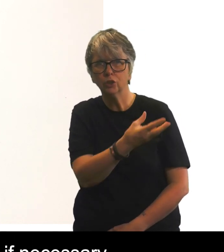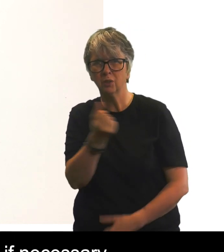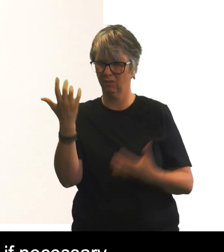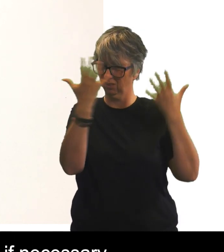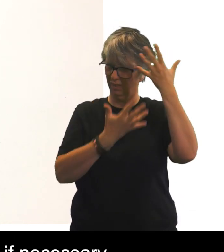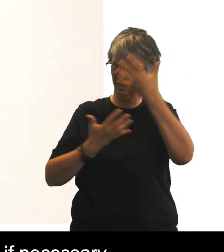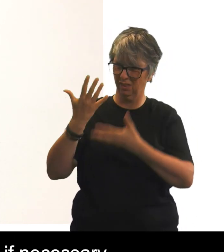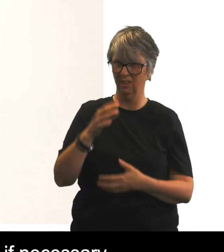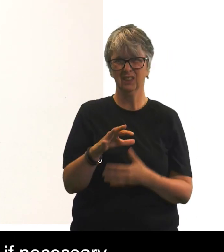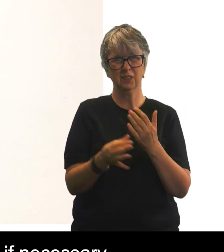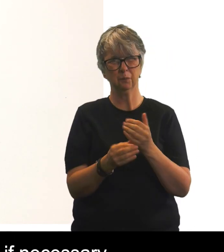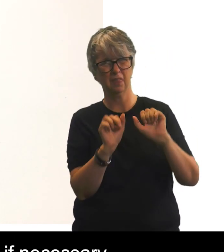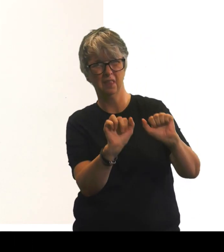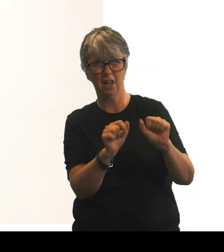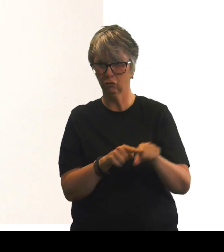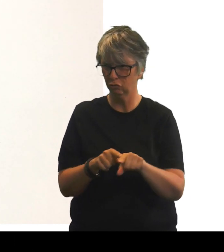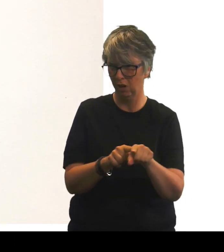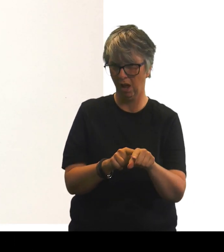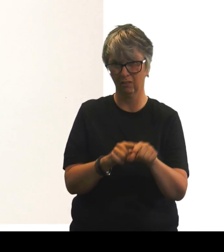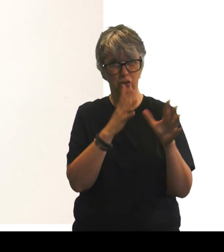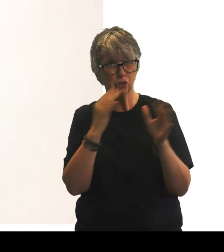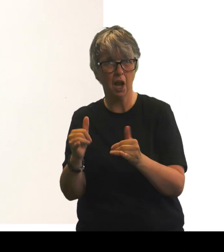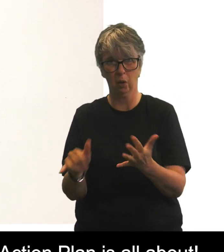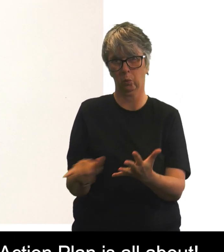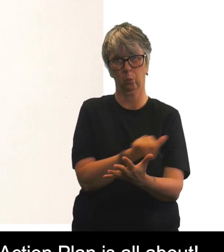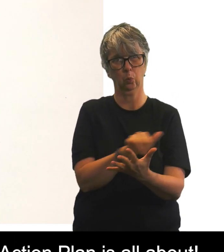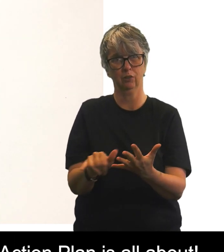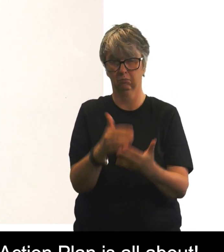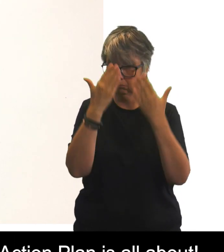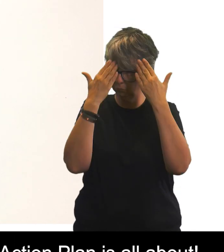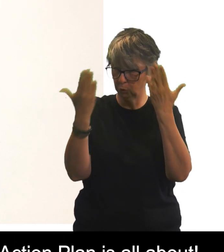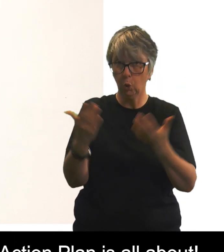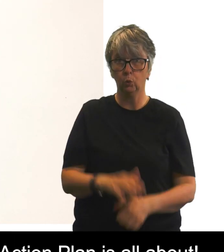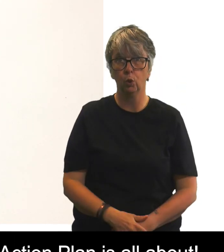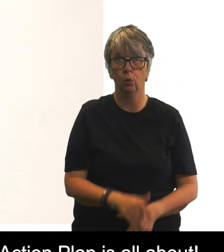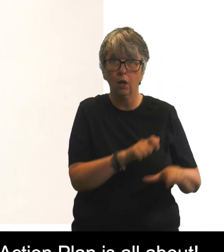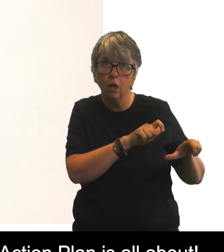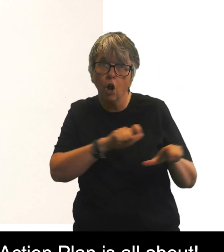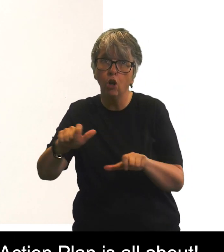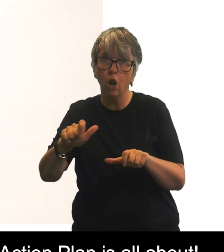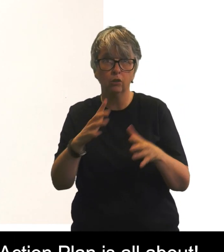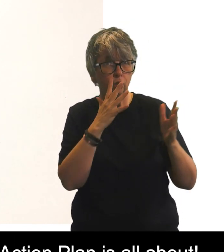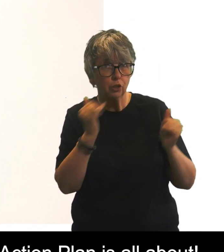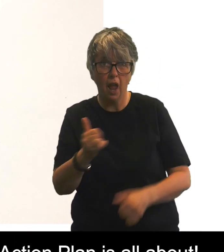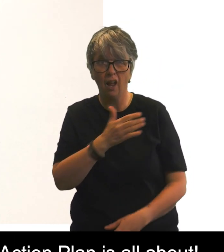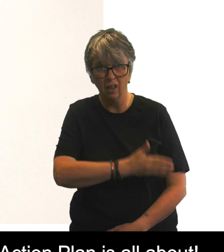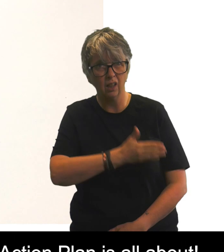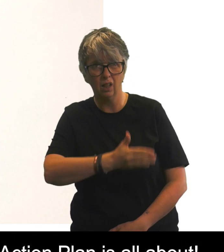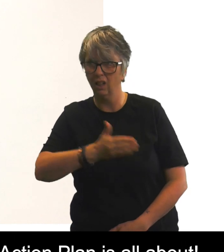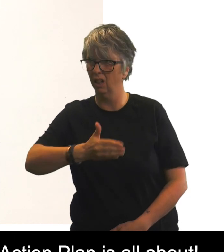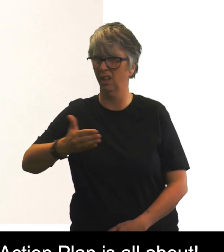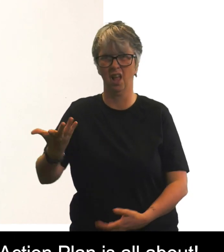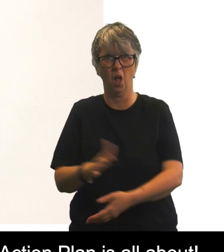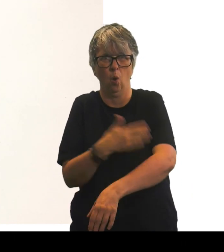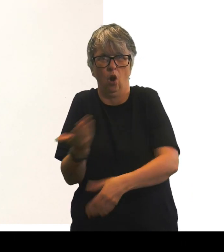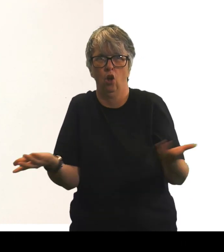and booking a return appointment if necessary. This is what SNAP, Shared Safety Net Action Plan, is